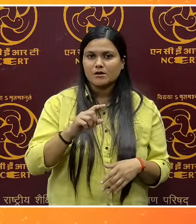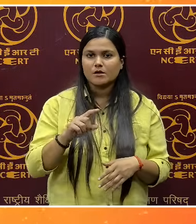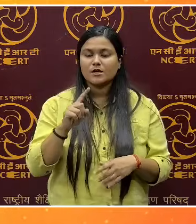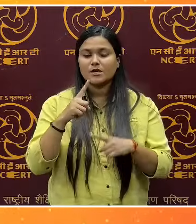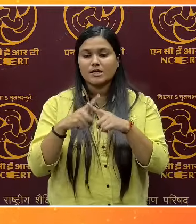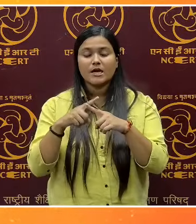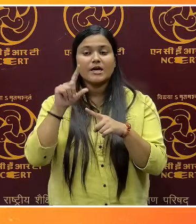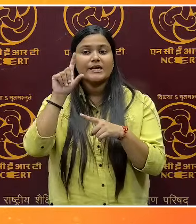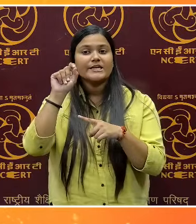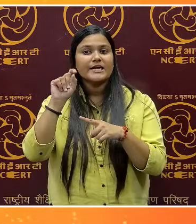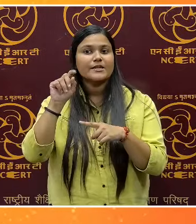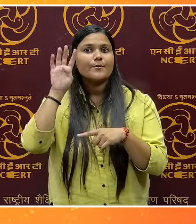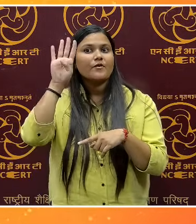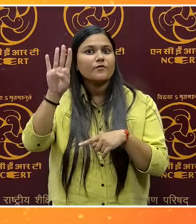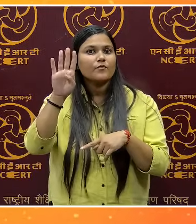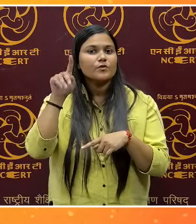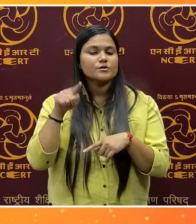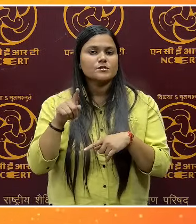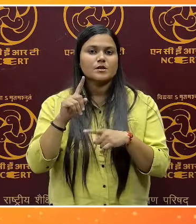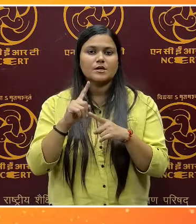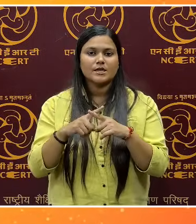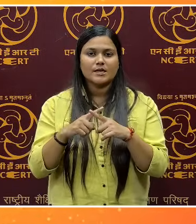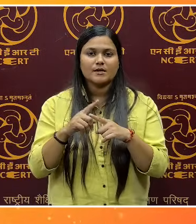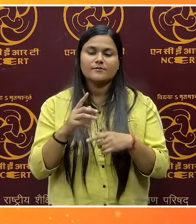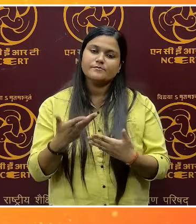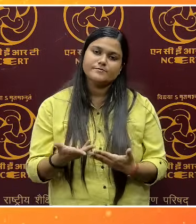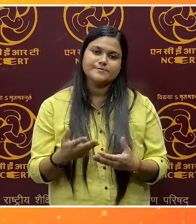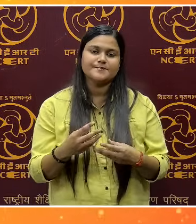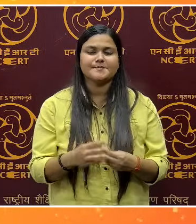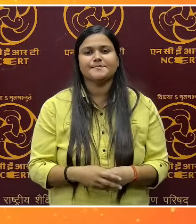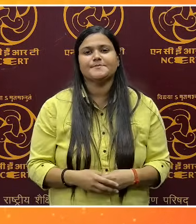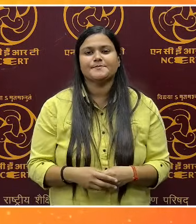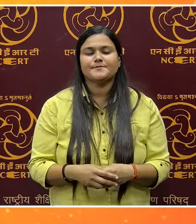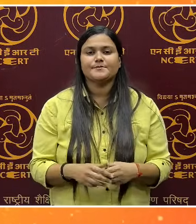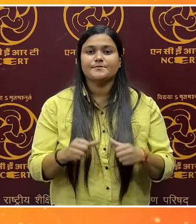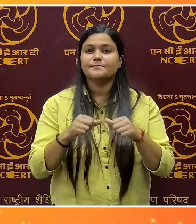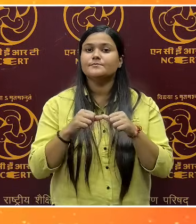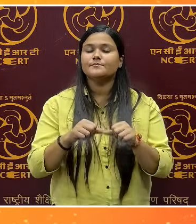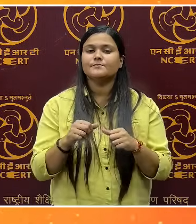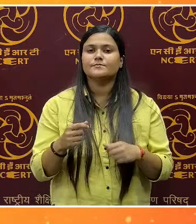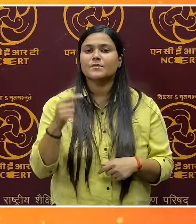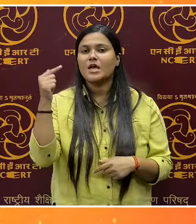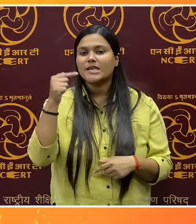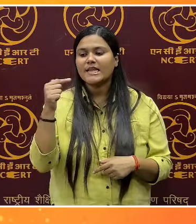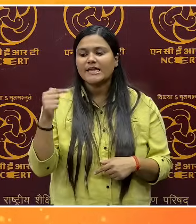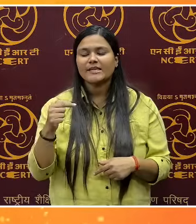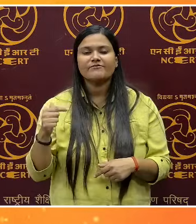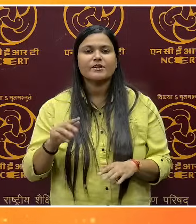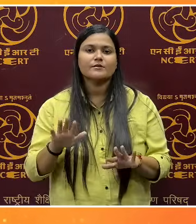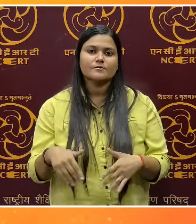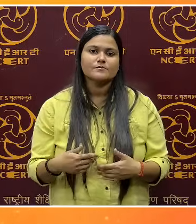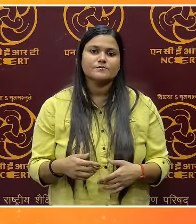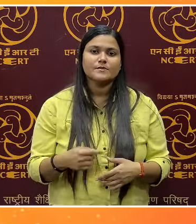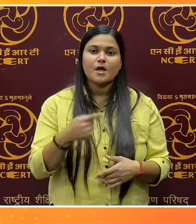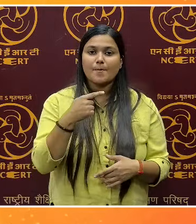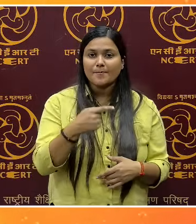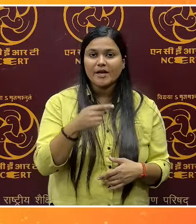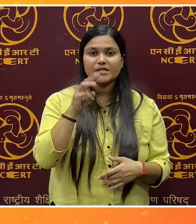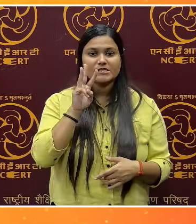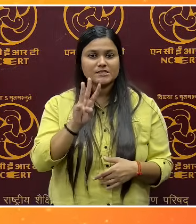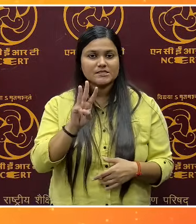4 means 1 followed by 4 zeros. So, you can get the answer. Let's come to the negative. fourth part, minus 3 square